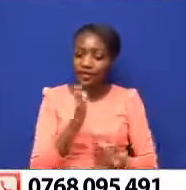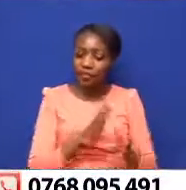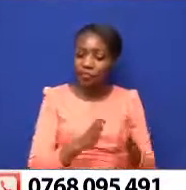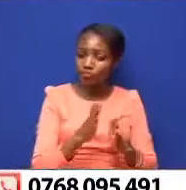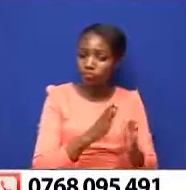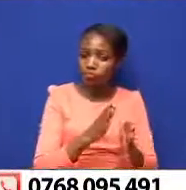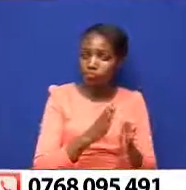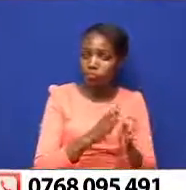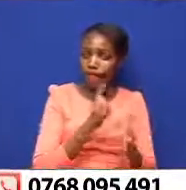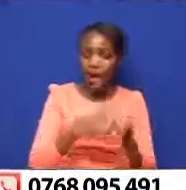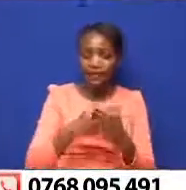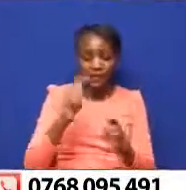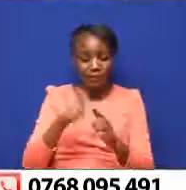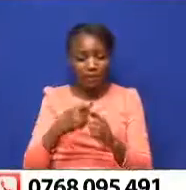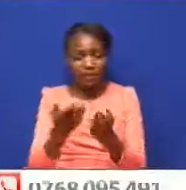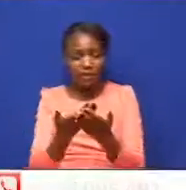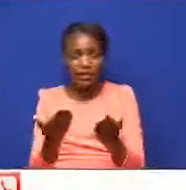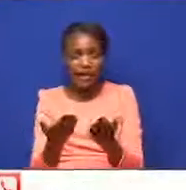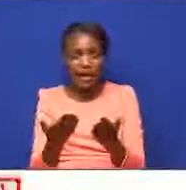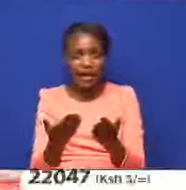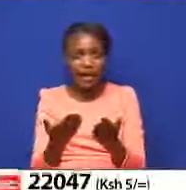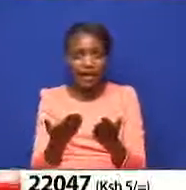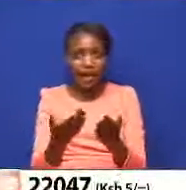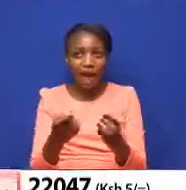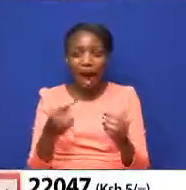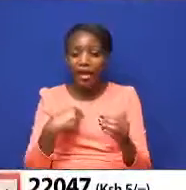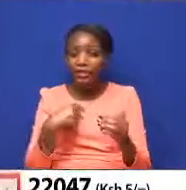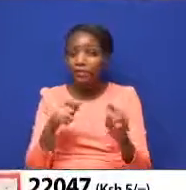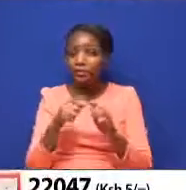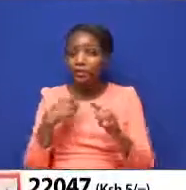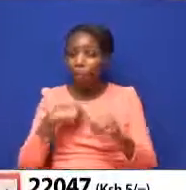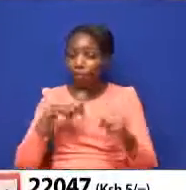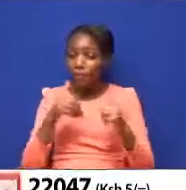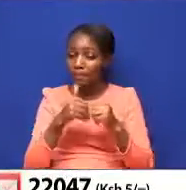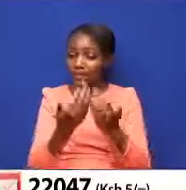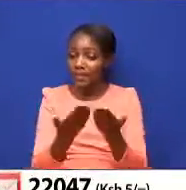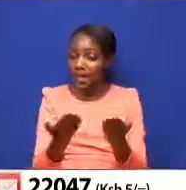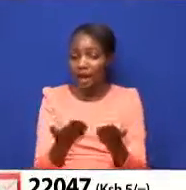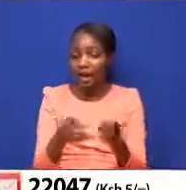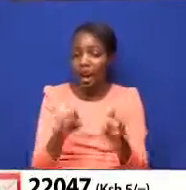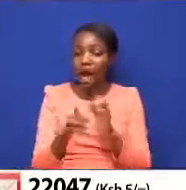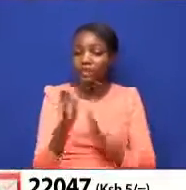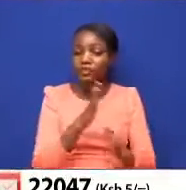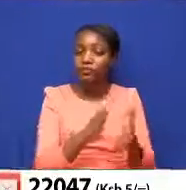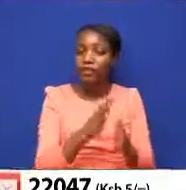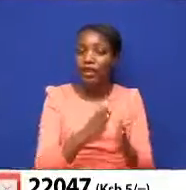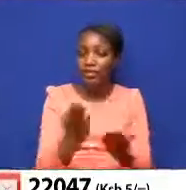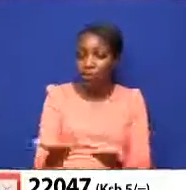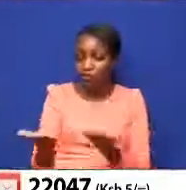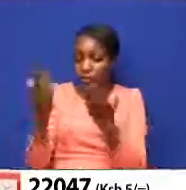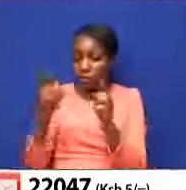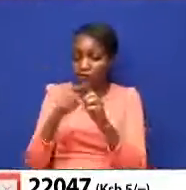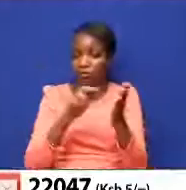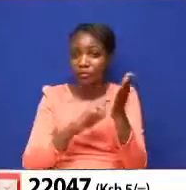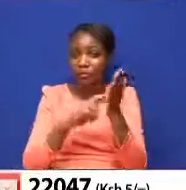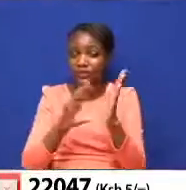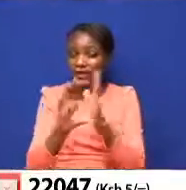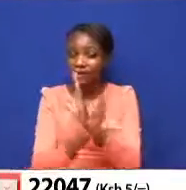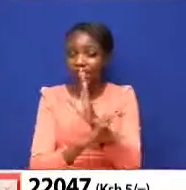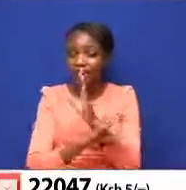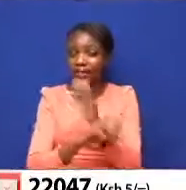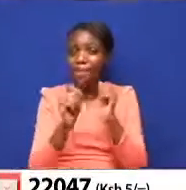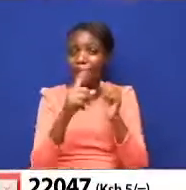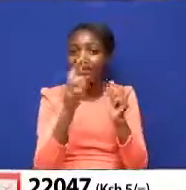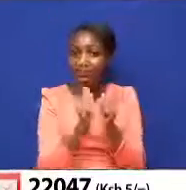and that's why I'm training here. Yeah? That's why I'm here today. We are planning to replace our country